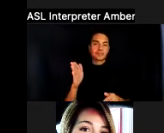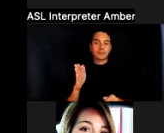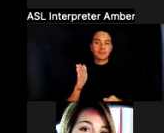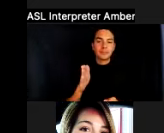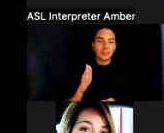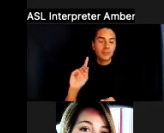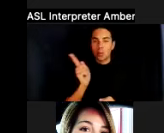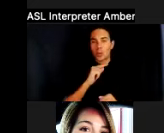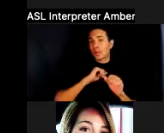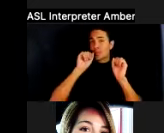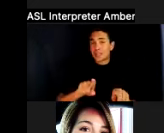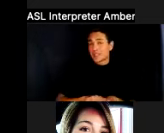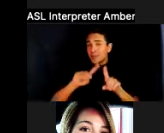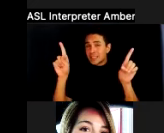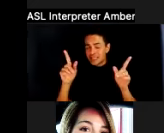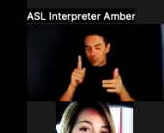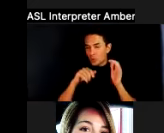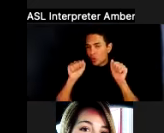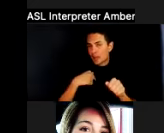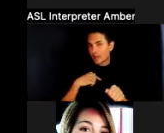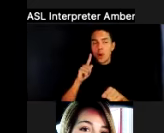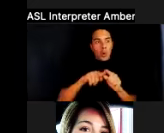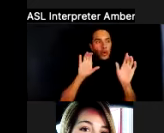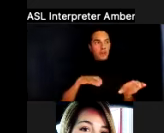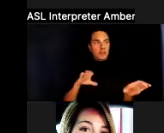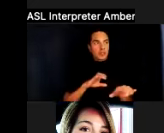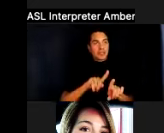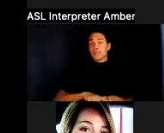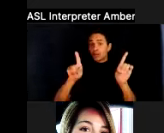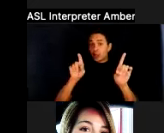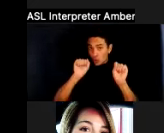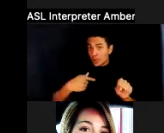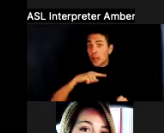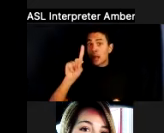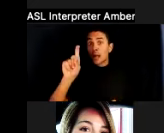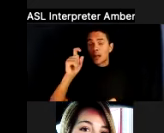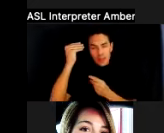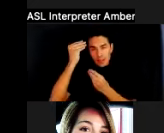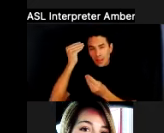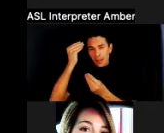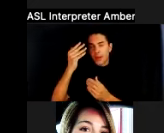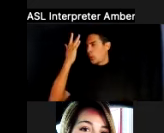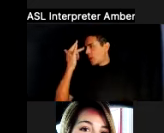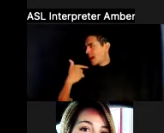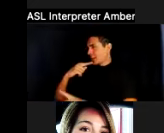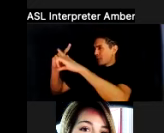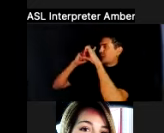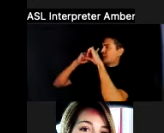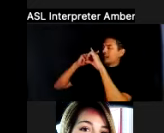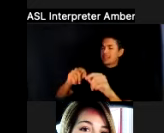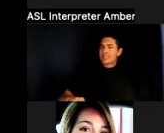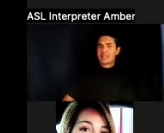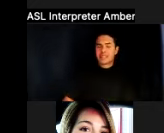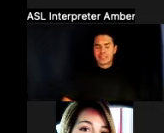could I have done differently? Could I have done anything differently? why was I targeted? Like,